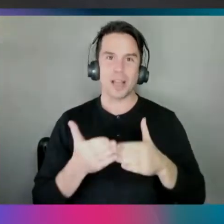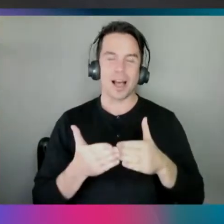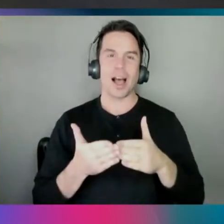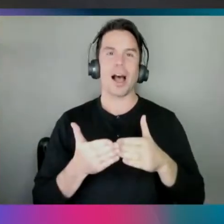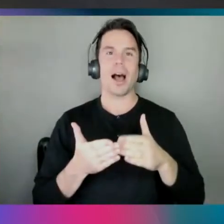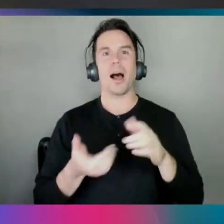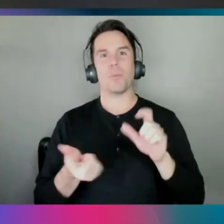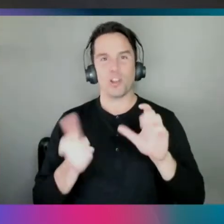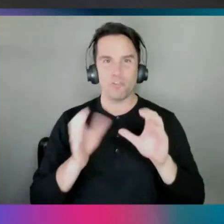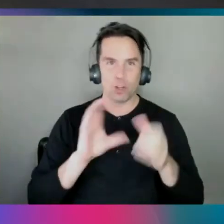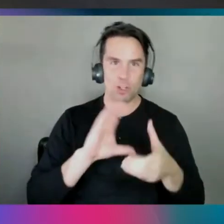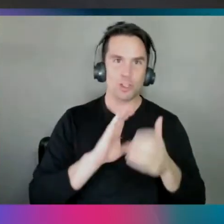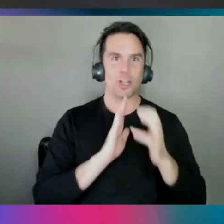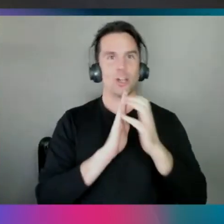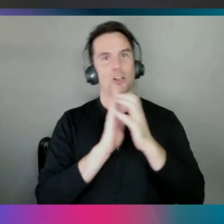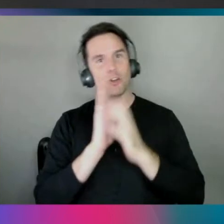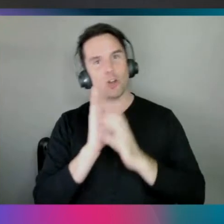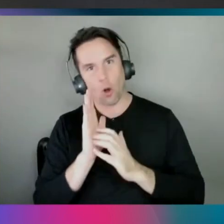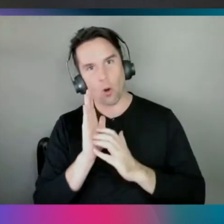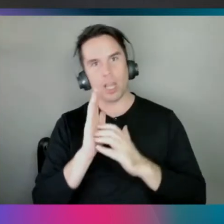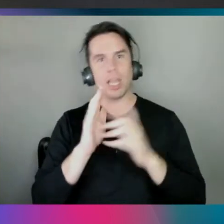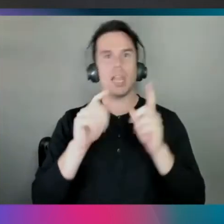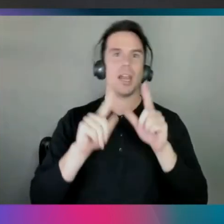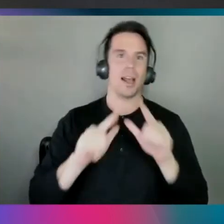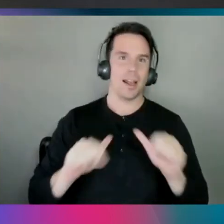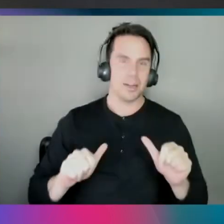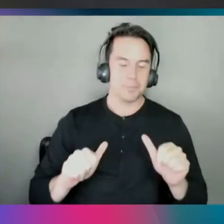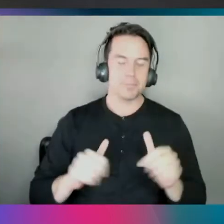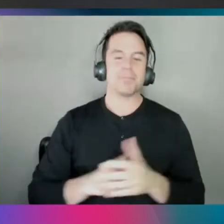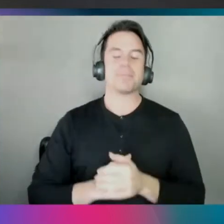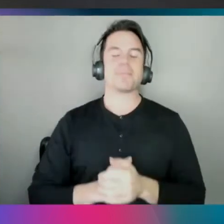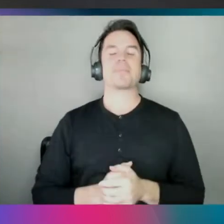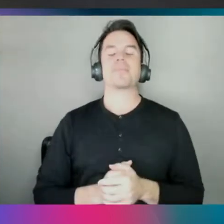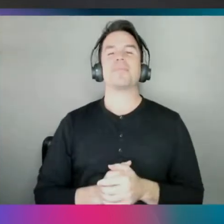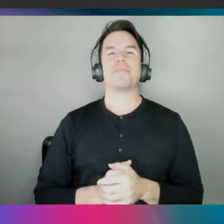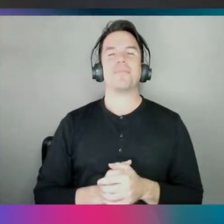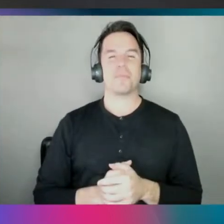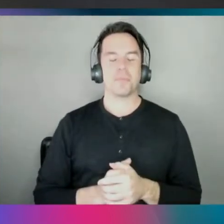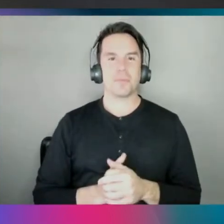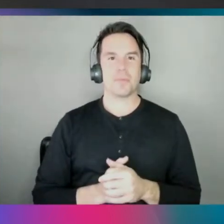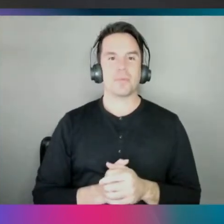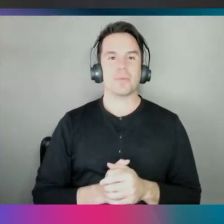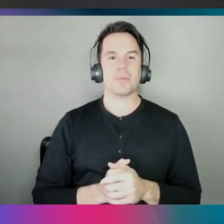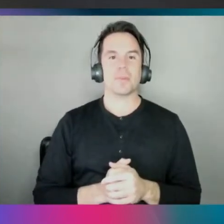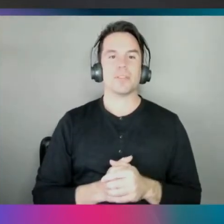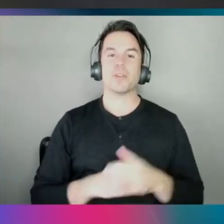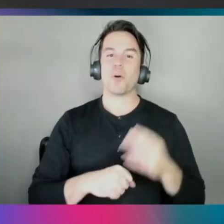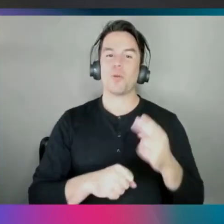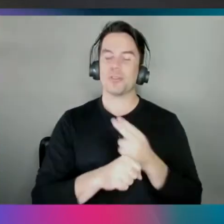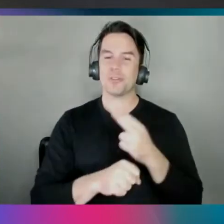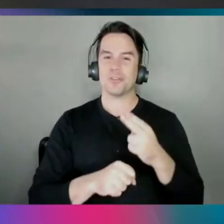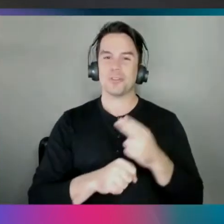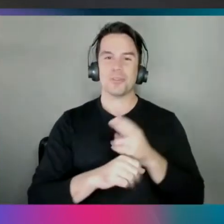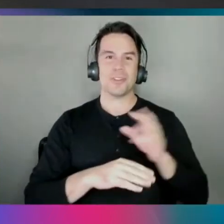right? So we're going to go through all of that. And right here it says use feature store, so that everything's just a feature away. Yep.